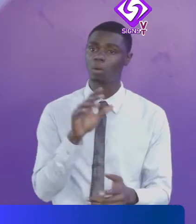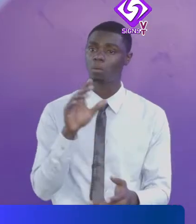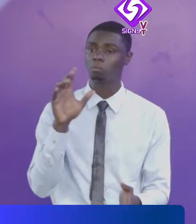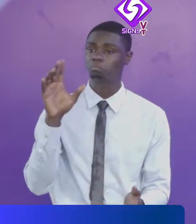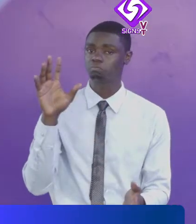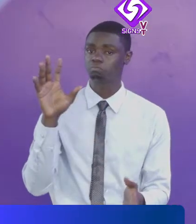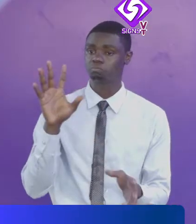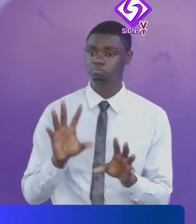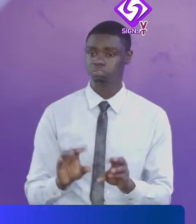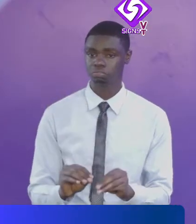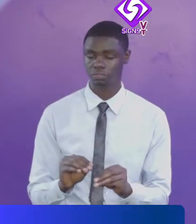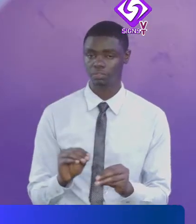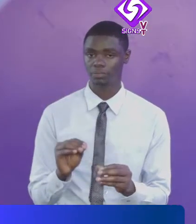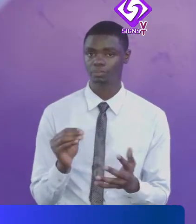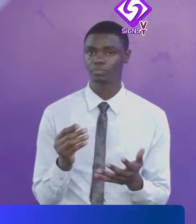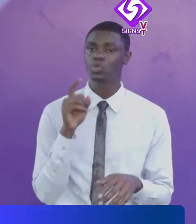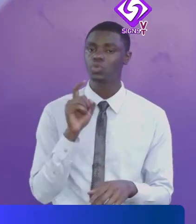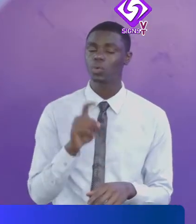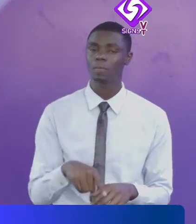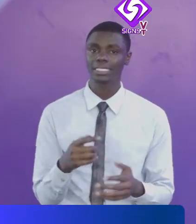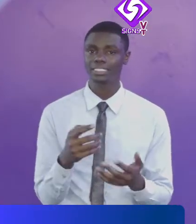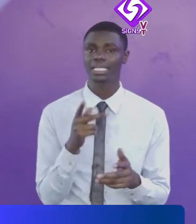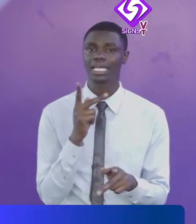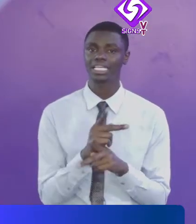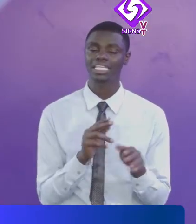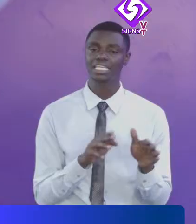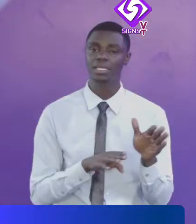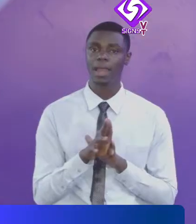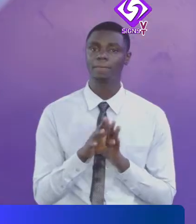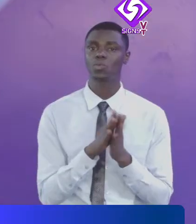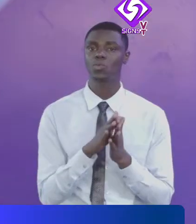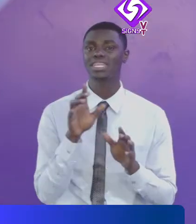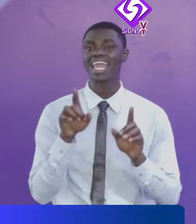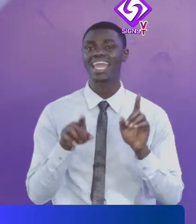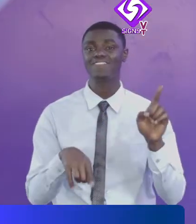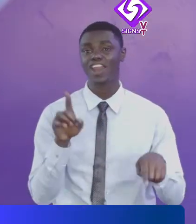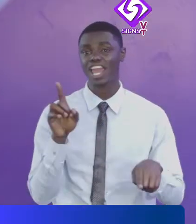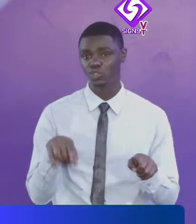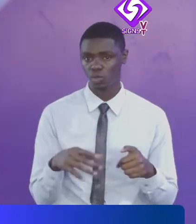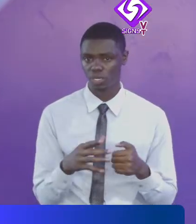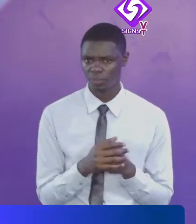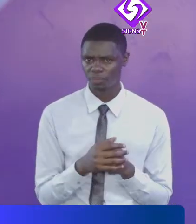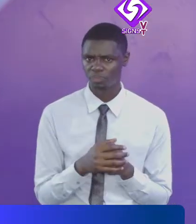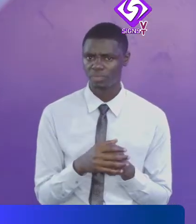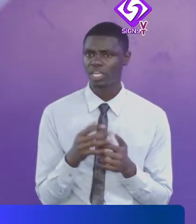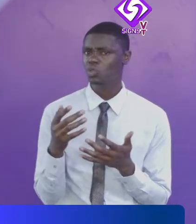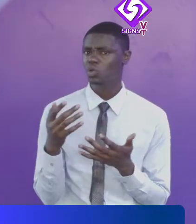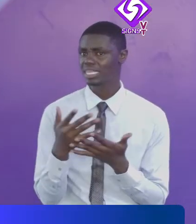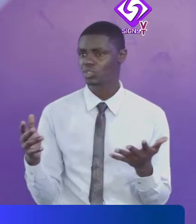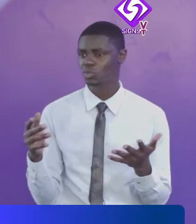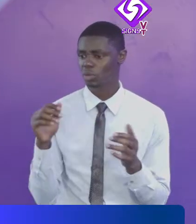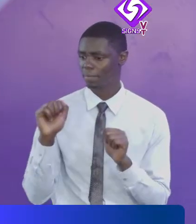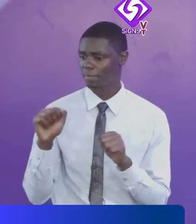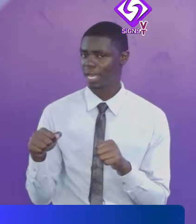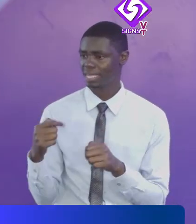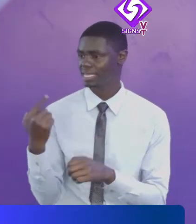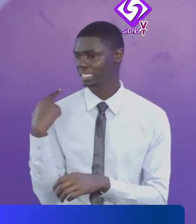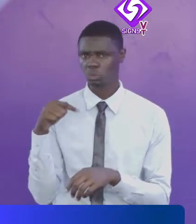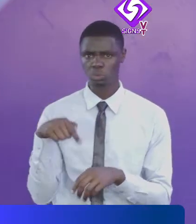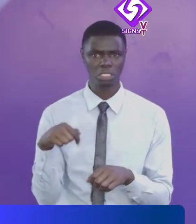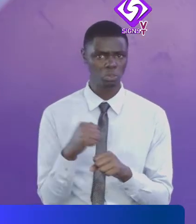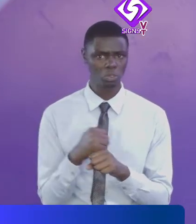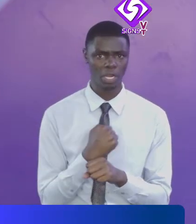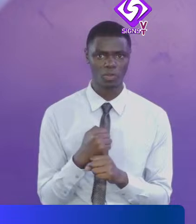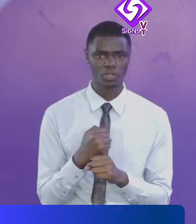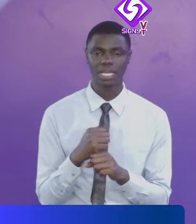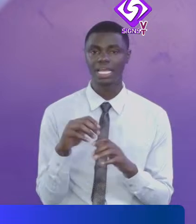it. So you need to keep up with inflation. If you're not able to keep up with inflation, an item that you could buy yesterday, you'll not be able to buy it today. The only way you keep